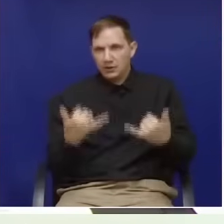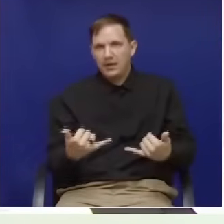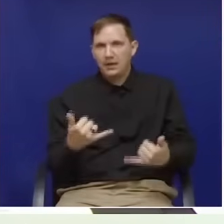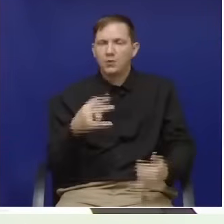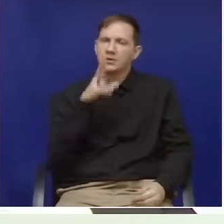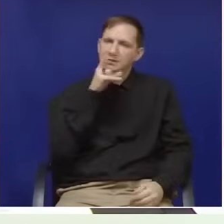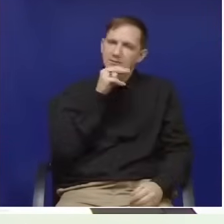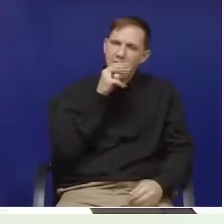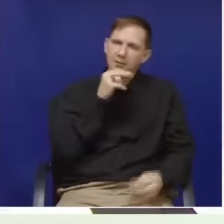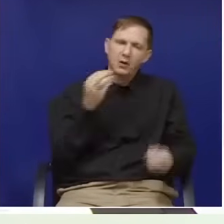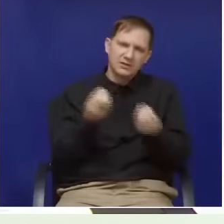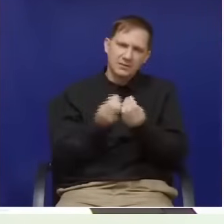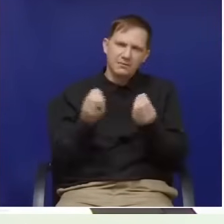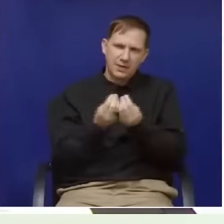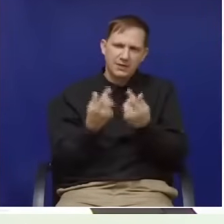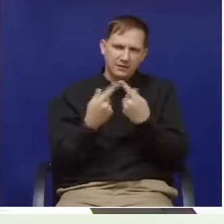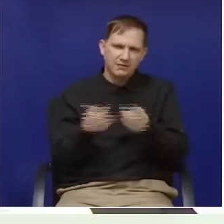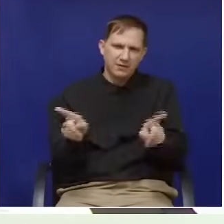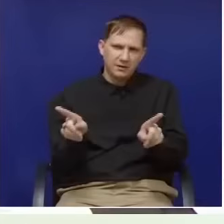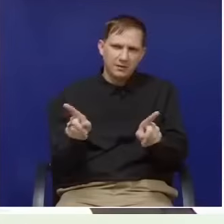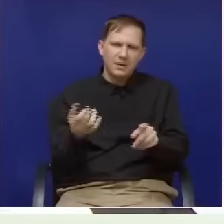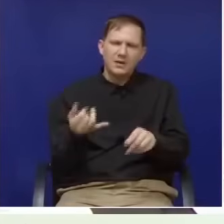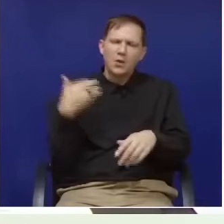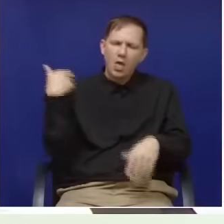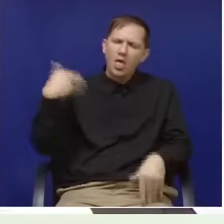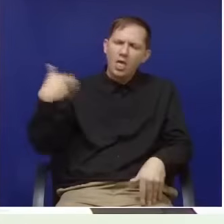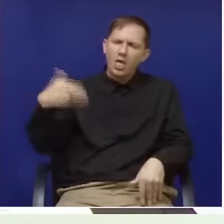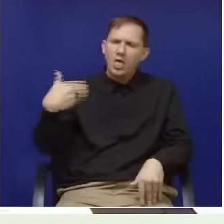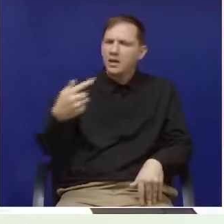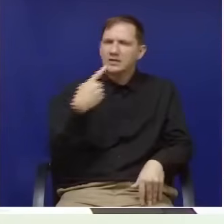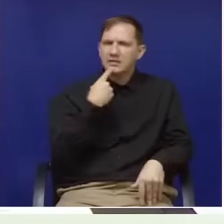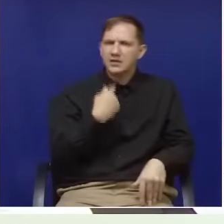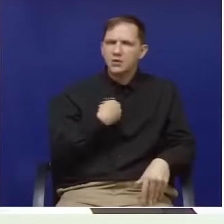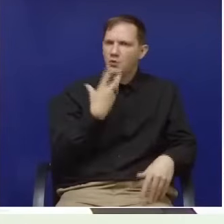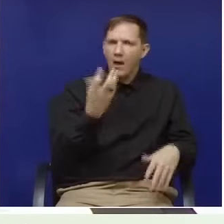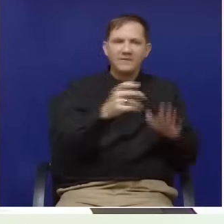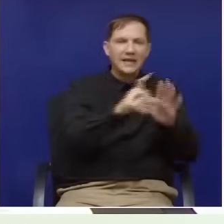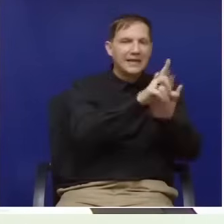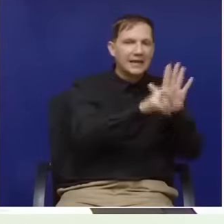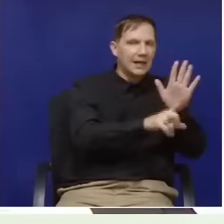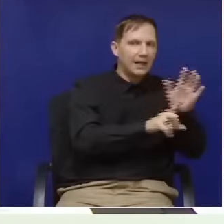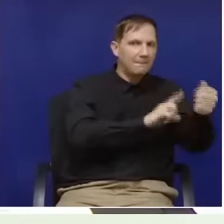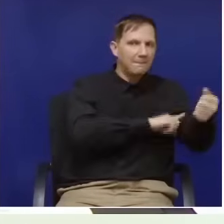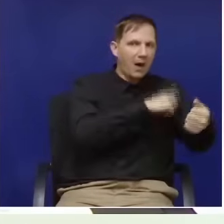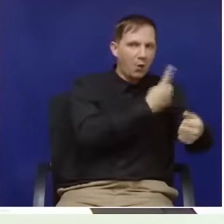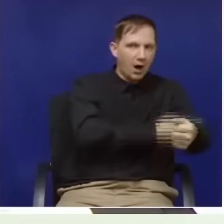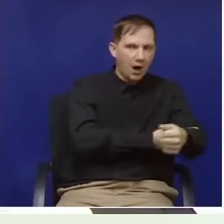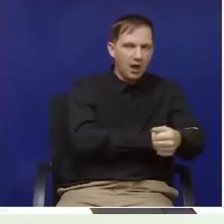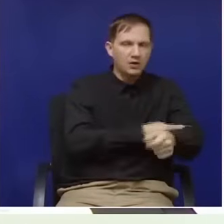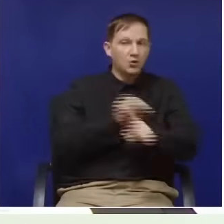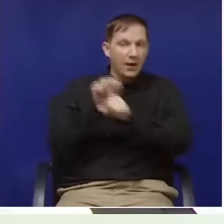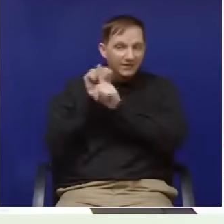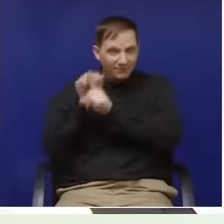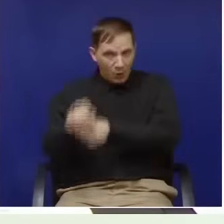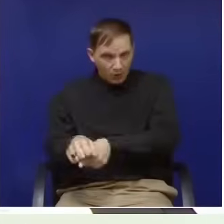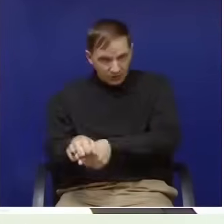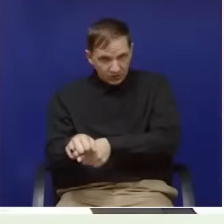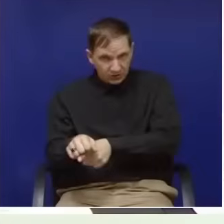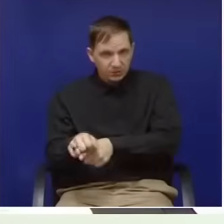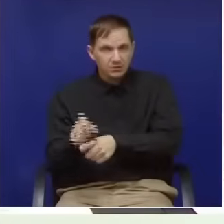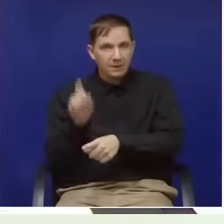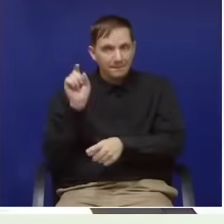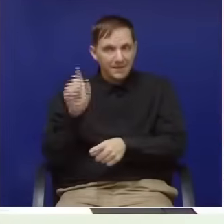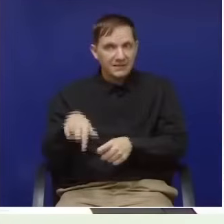something different. But you keep on saying that you don't have legal obligation to enforce these matters to be brought